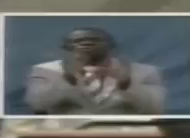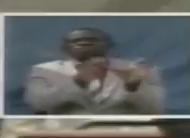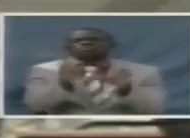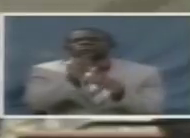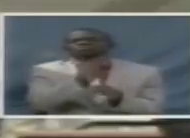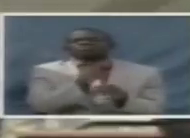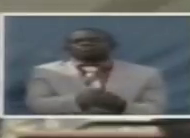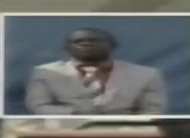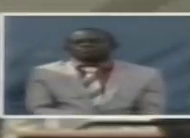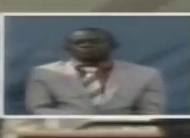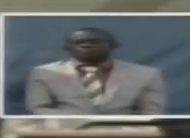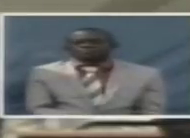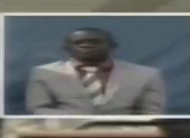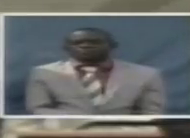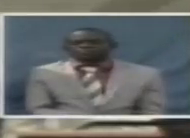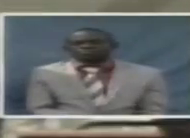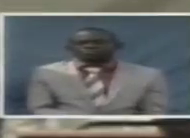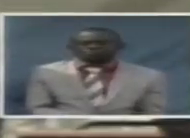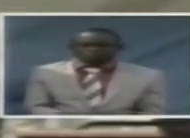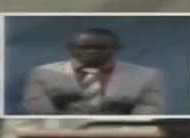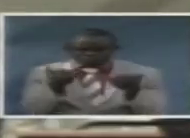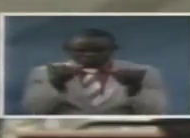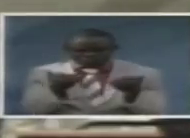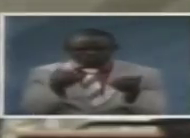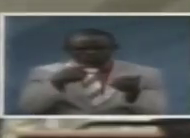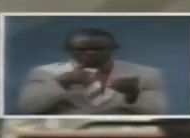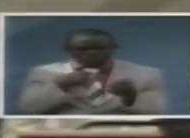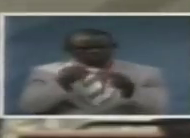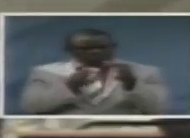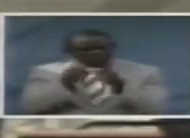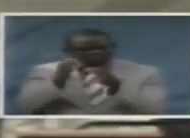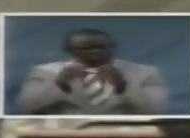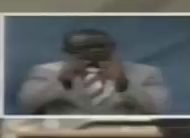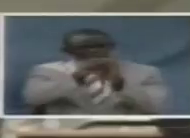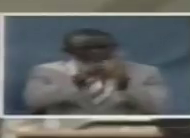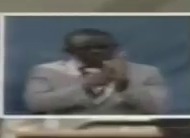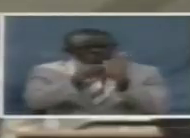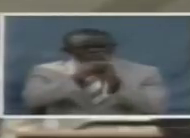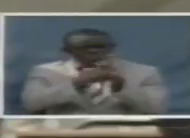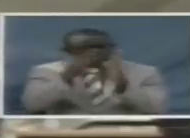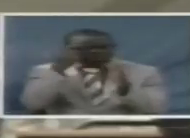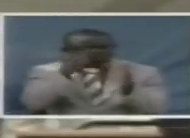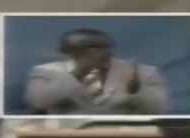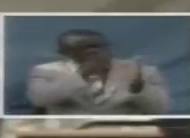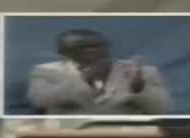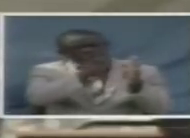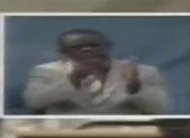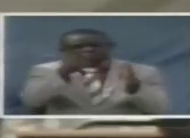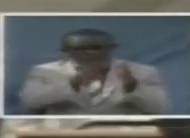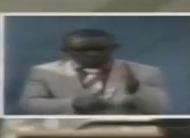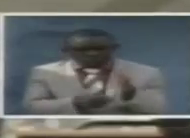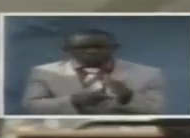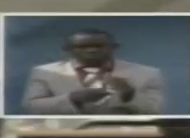Speaker, I now outline the policies under each of the 5 pillars in the plan. Pillar number